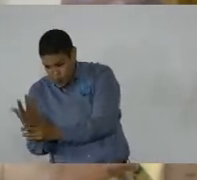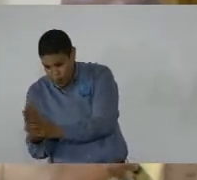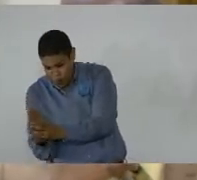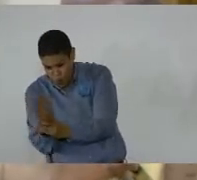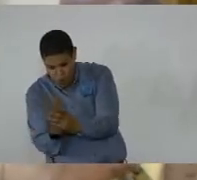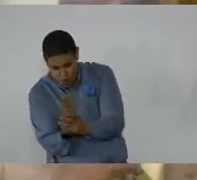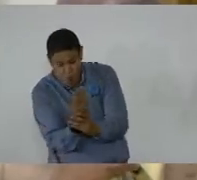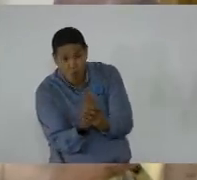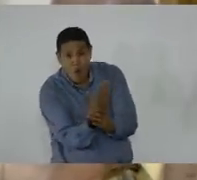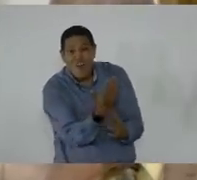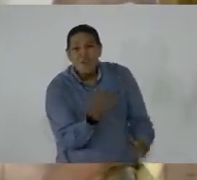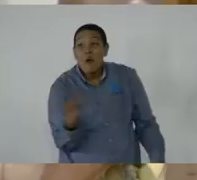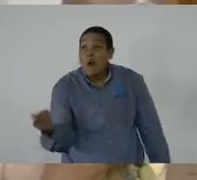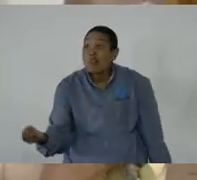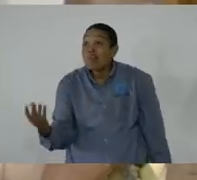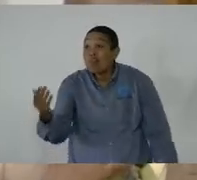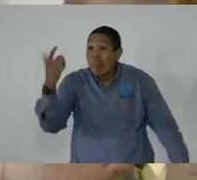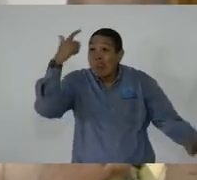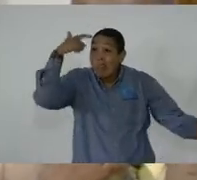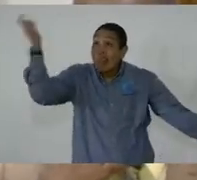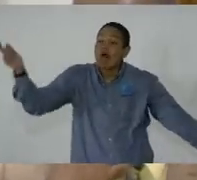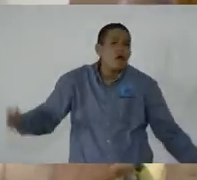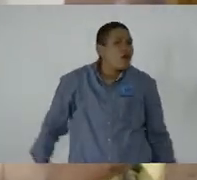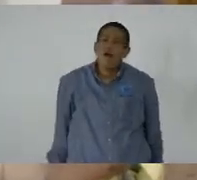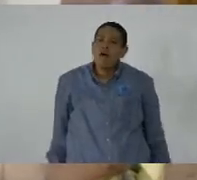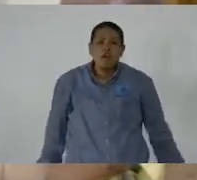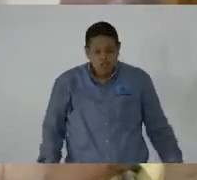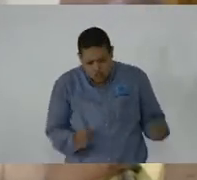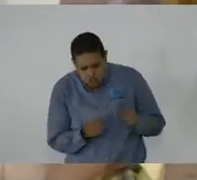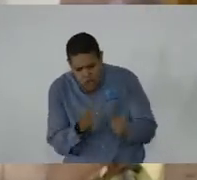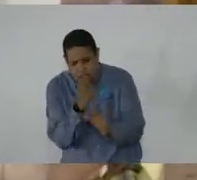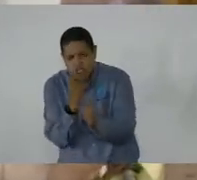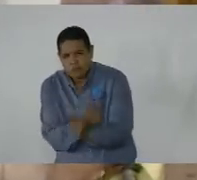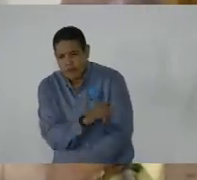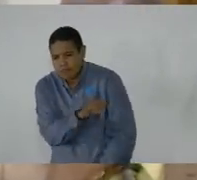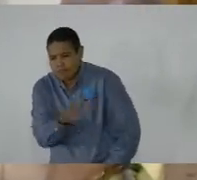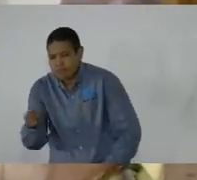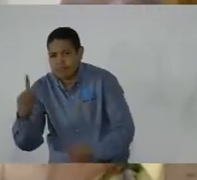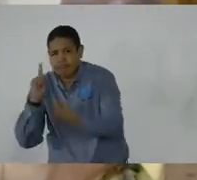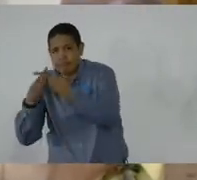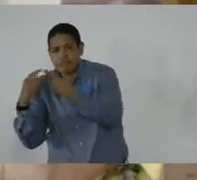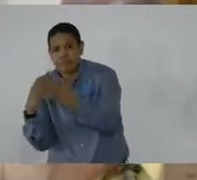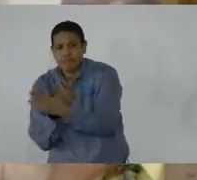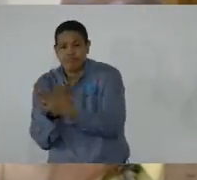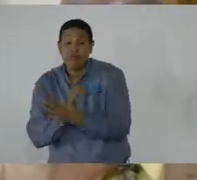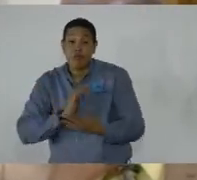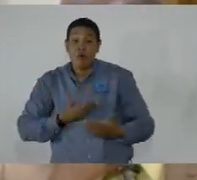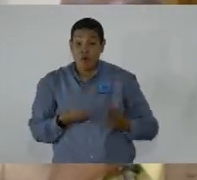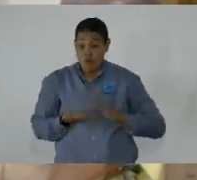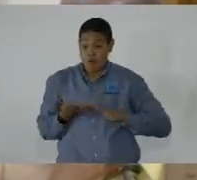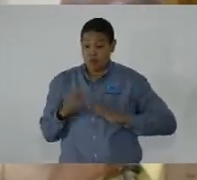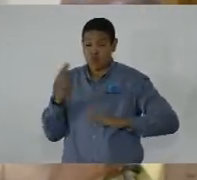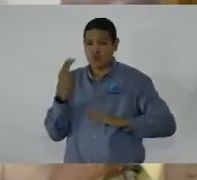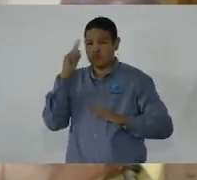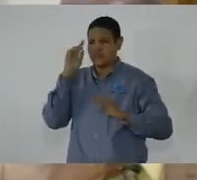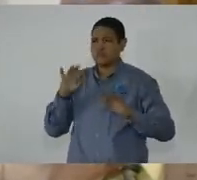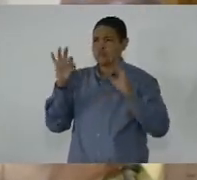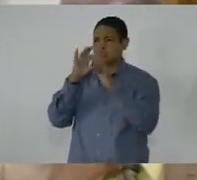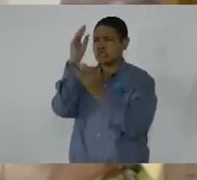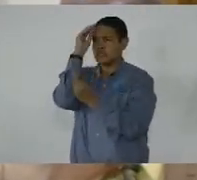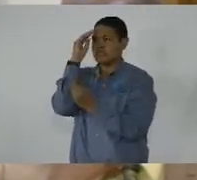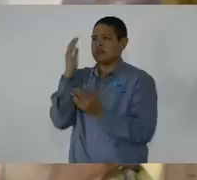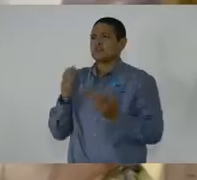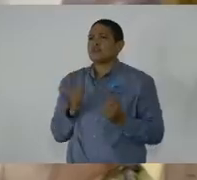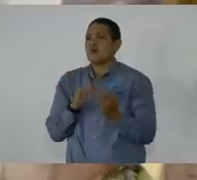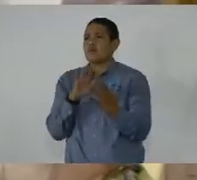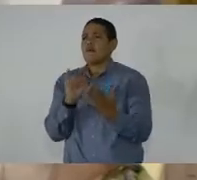grow strategically, optimizing our operations by using an empirical approach, introducing innovation